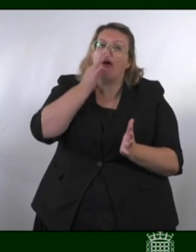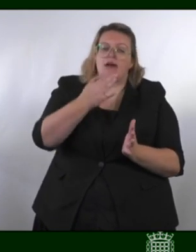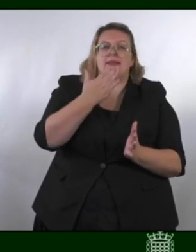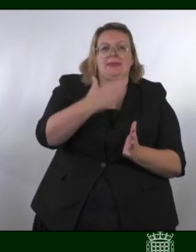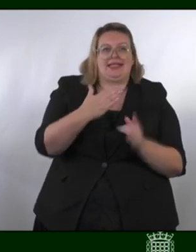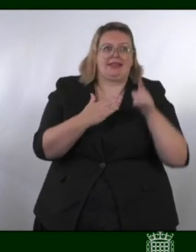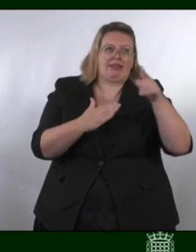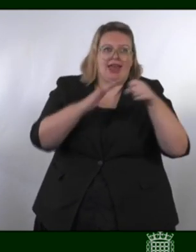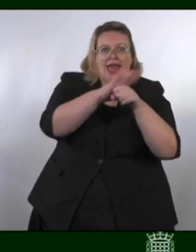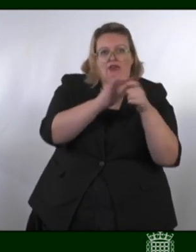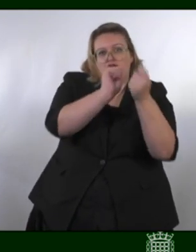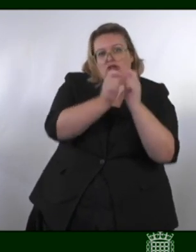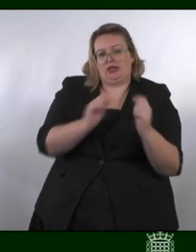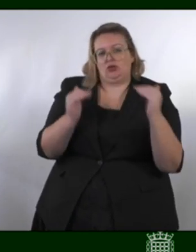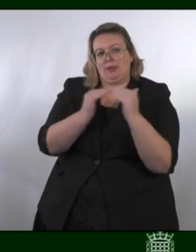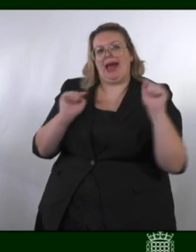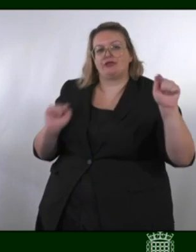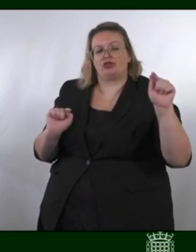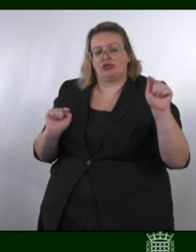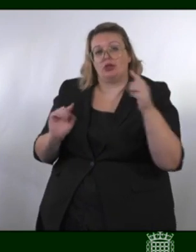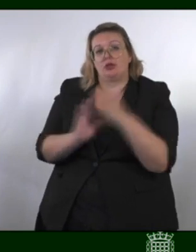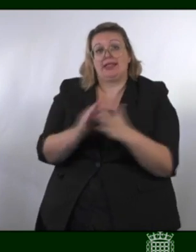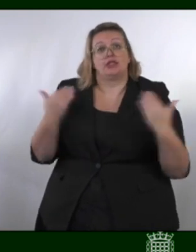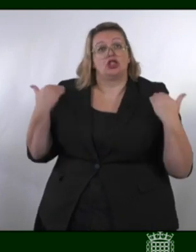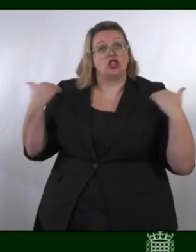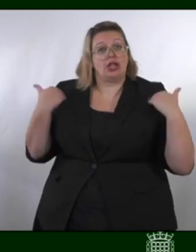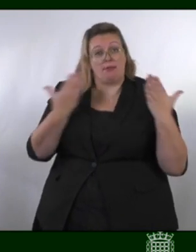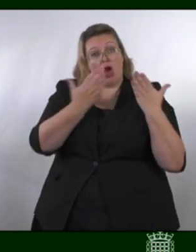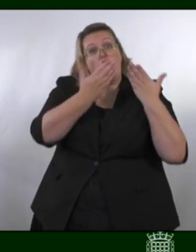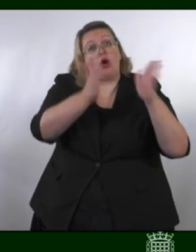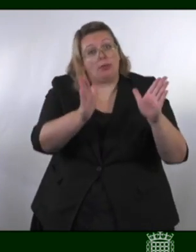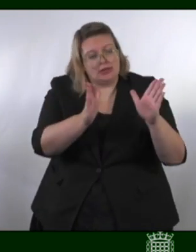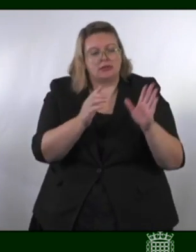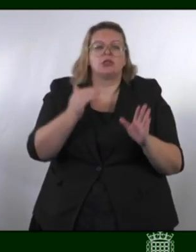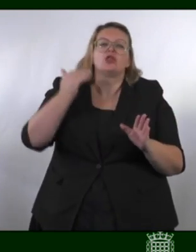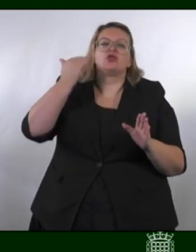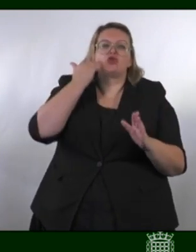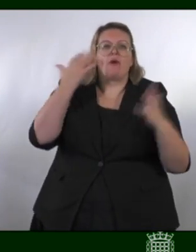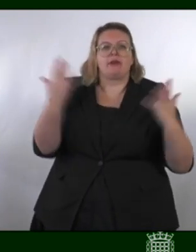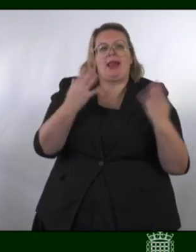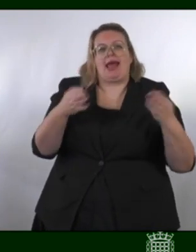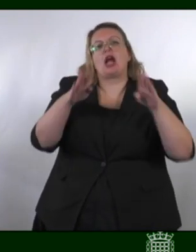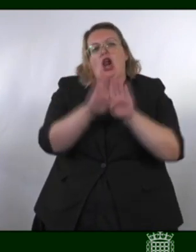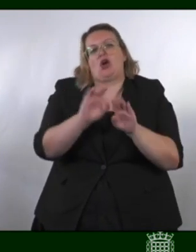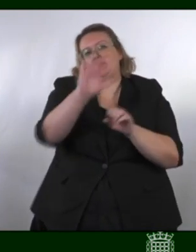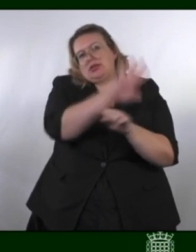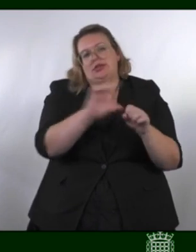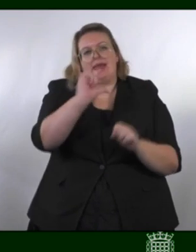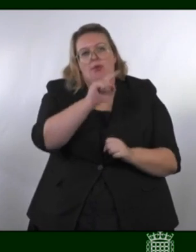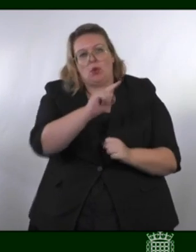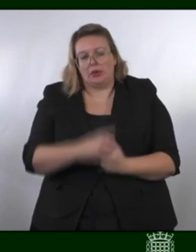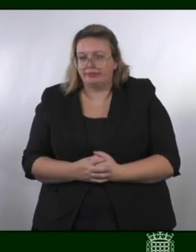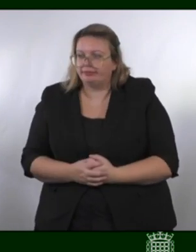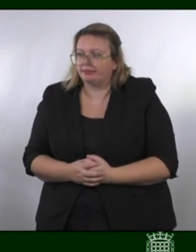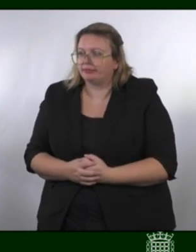measures. So gyms will be open and soft play centres will close in the Liverpool City region.